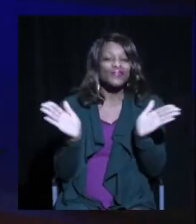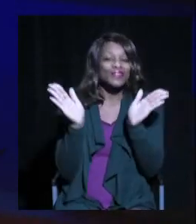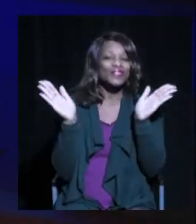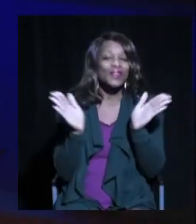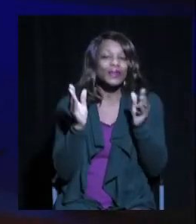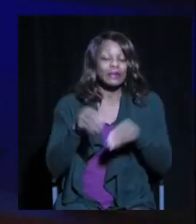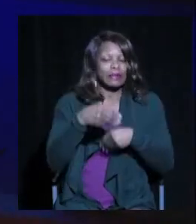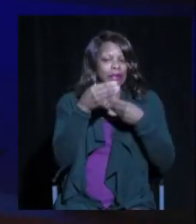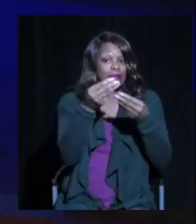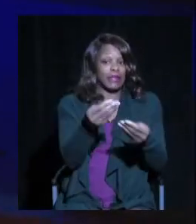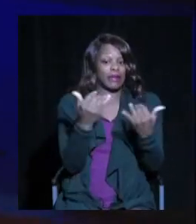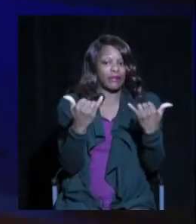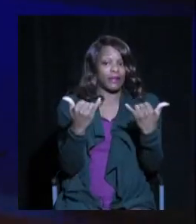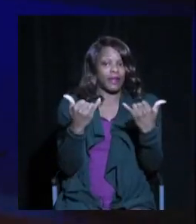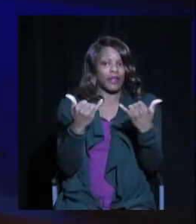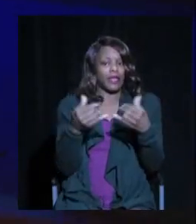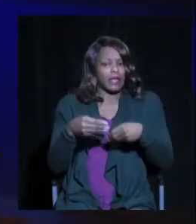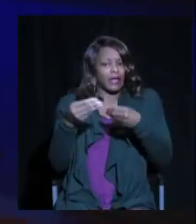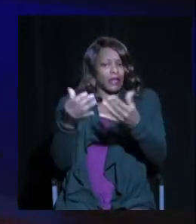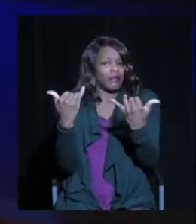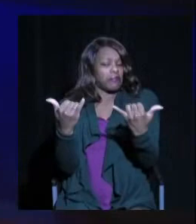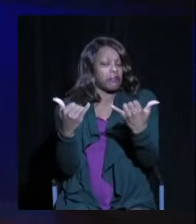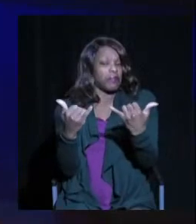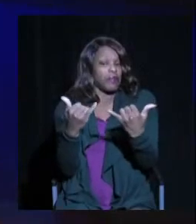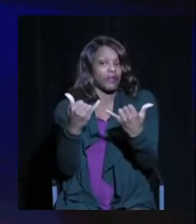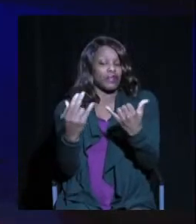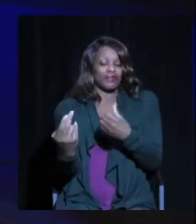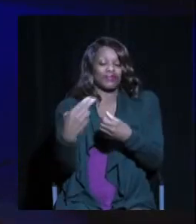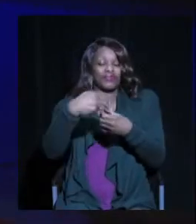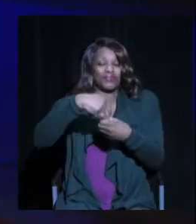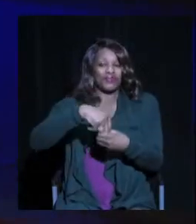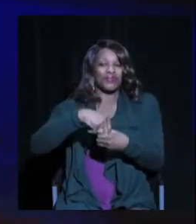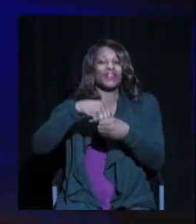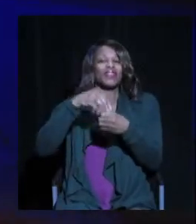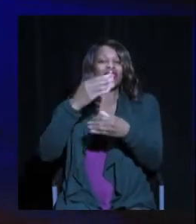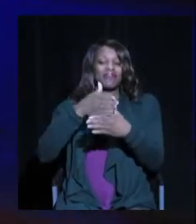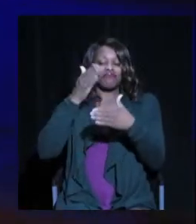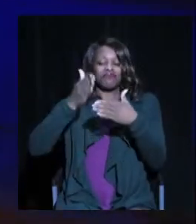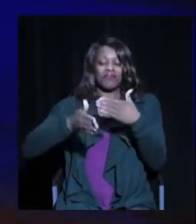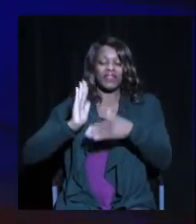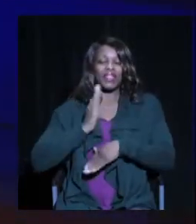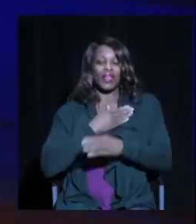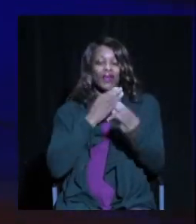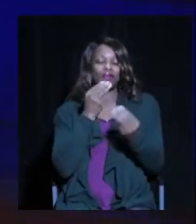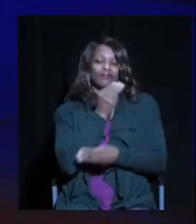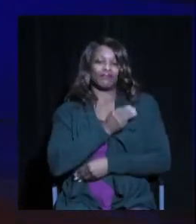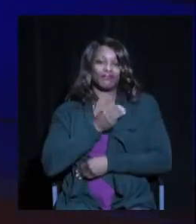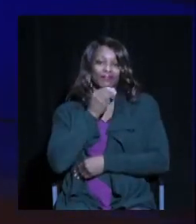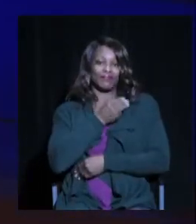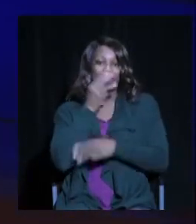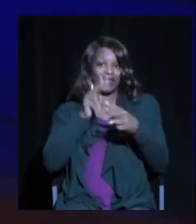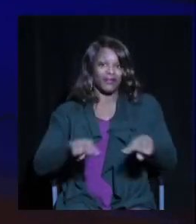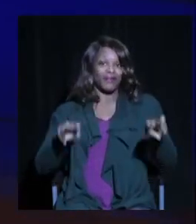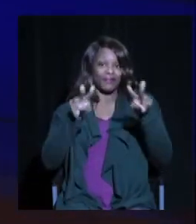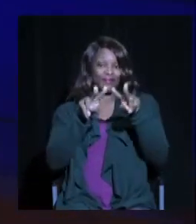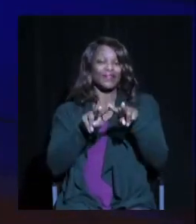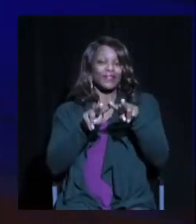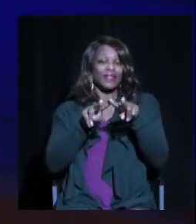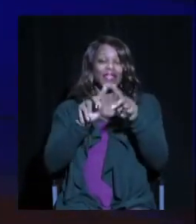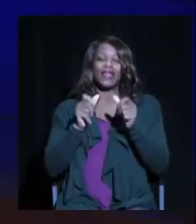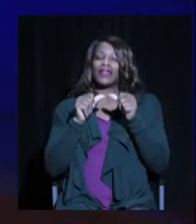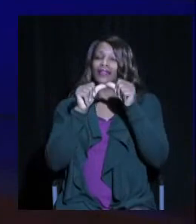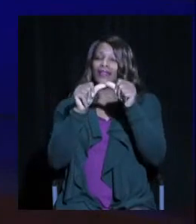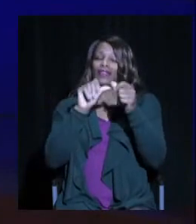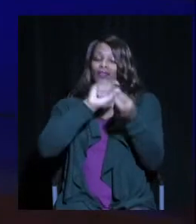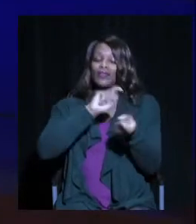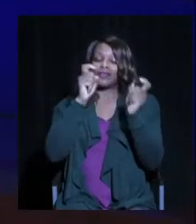season. Take a moment to give now so that you can join us in fulfilling our mission and values that continue to change